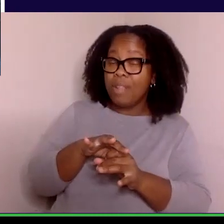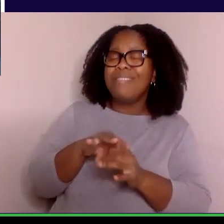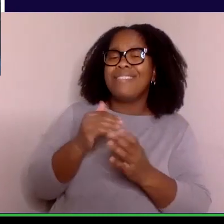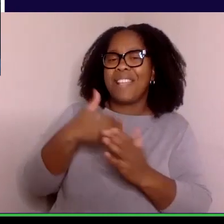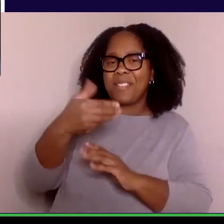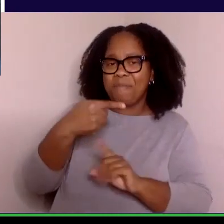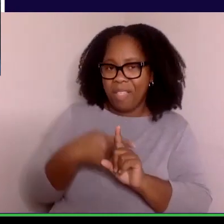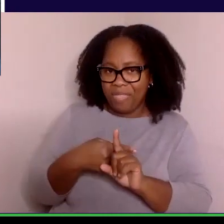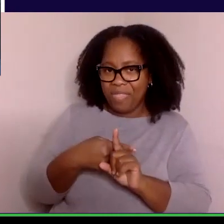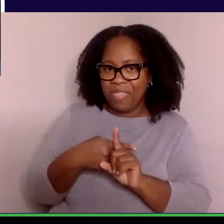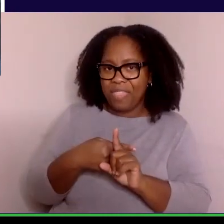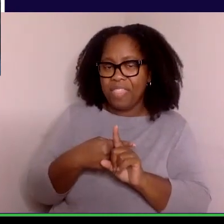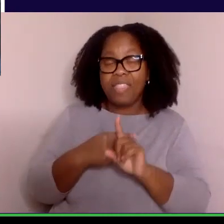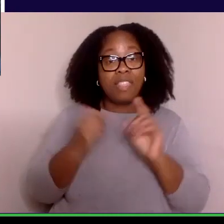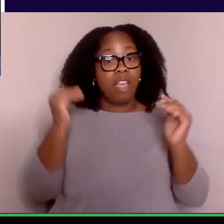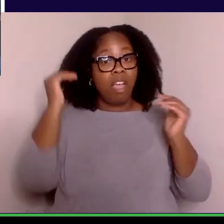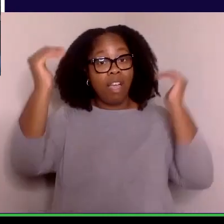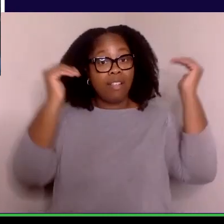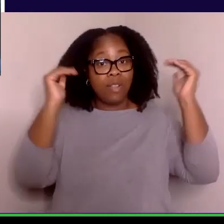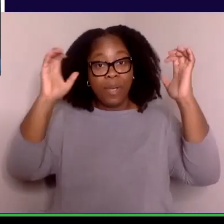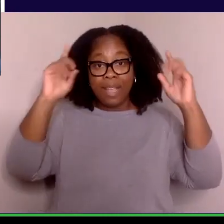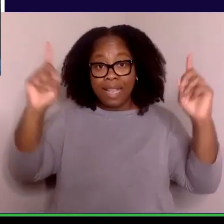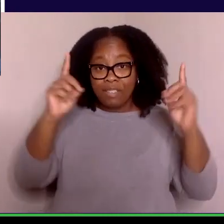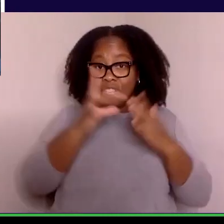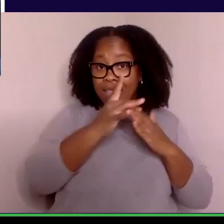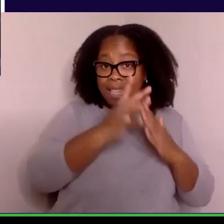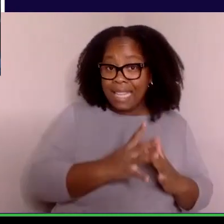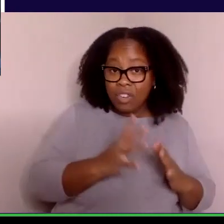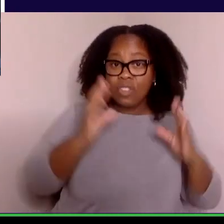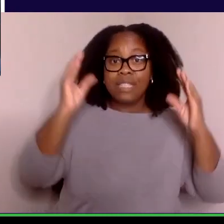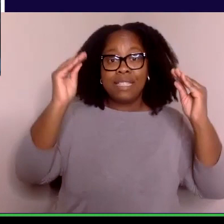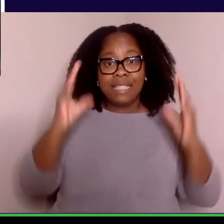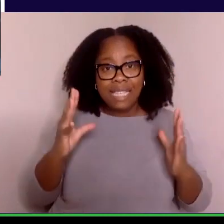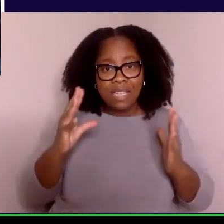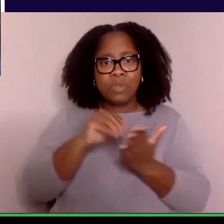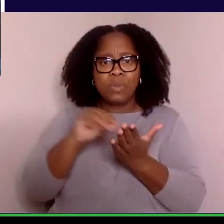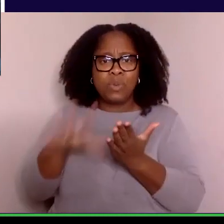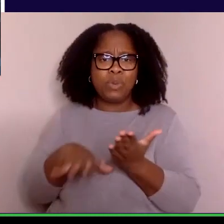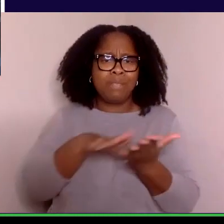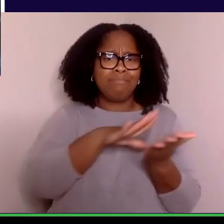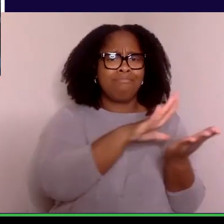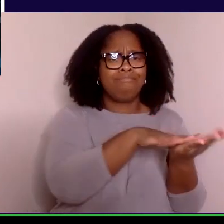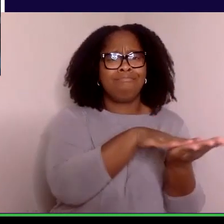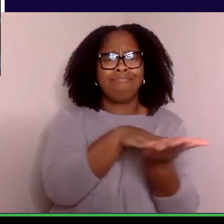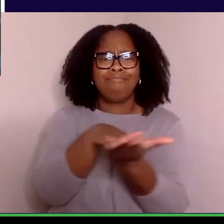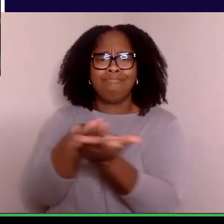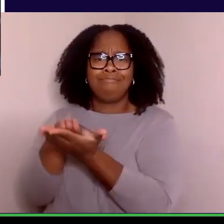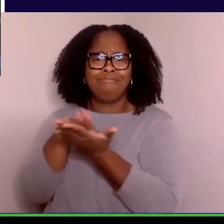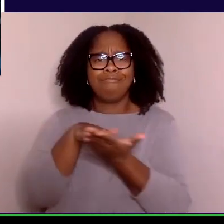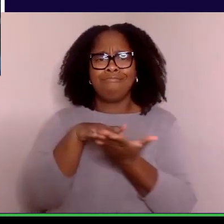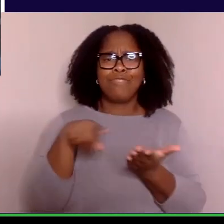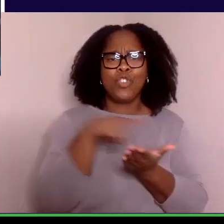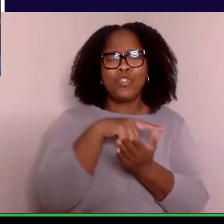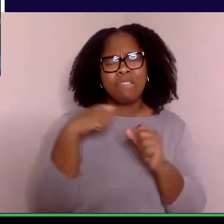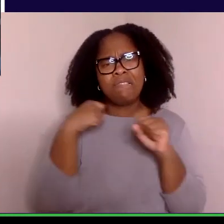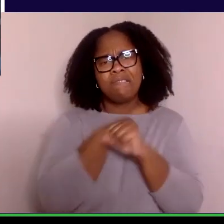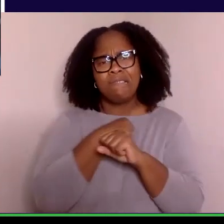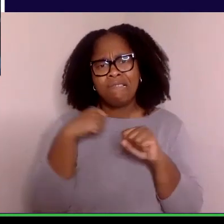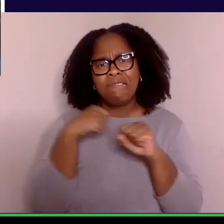Kudos to our adult ed leaders, teachers, and students who have fought long and hard for